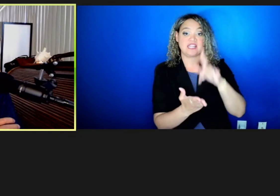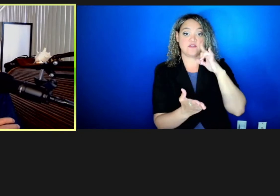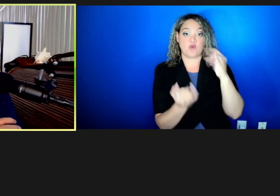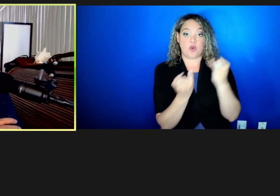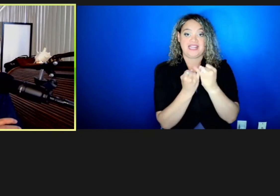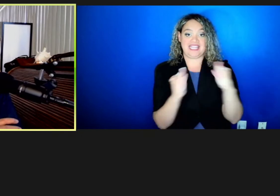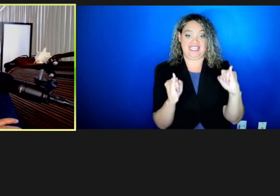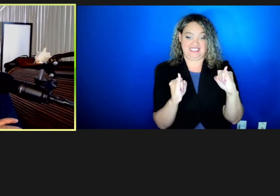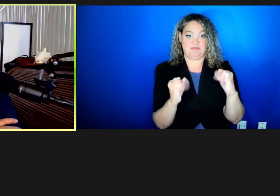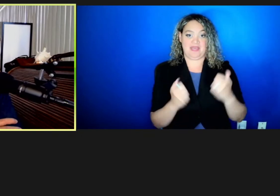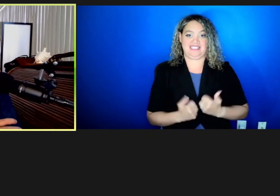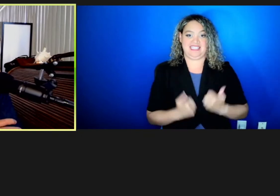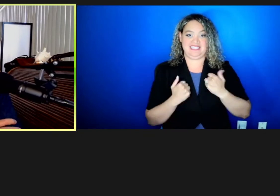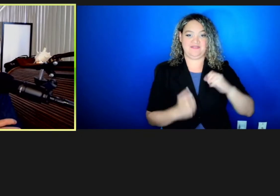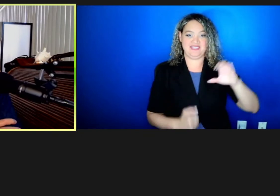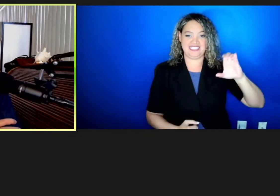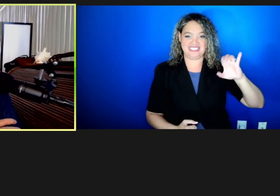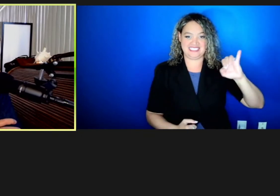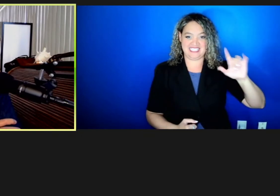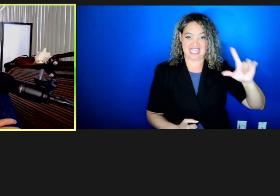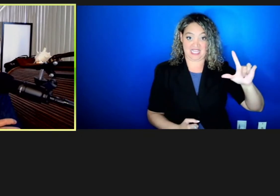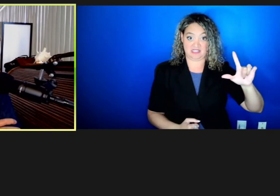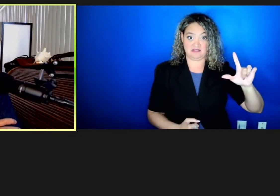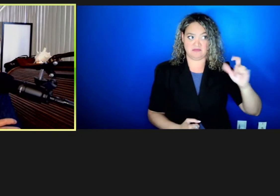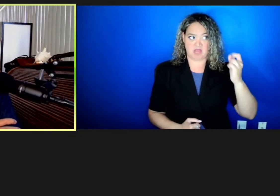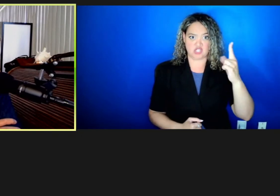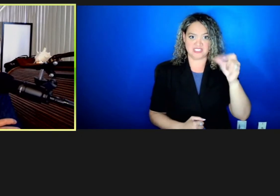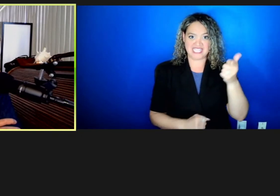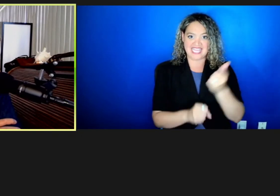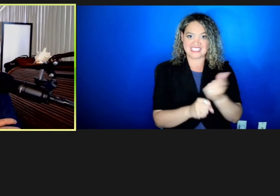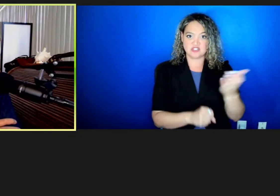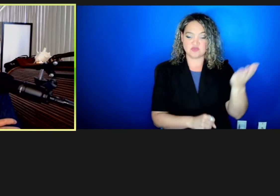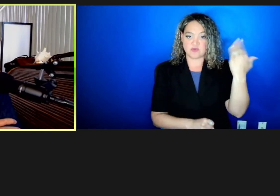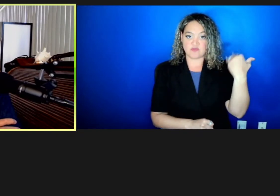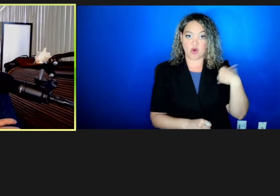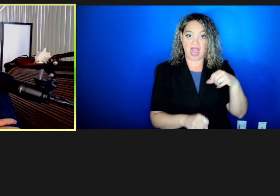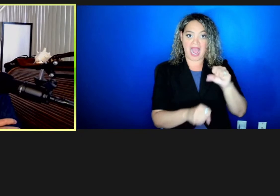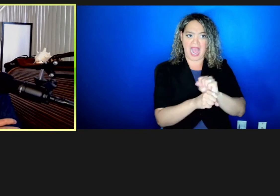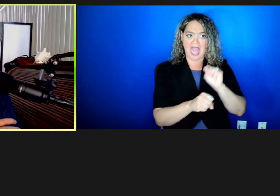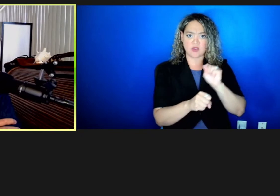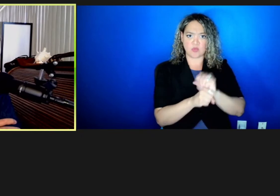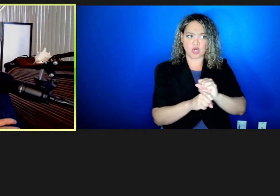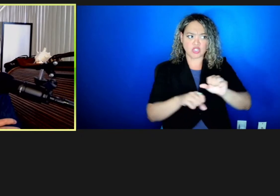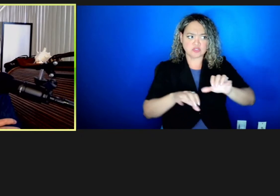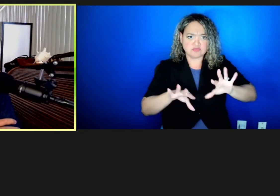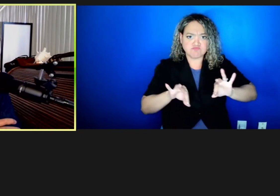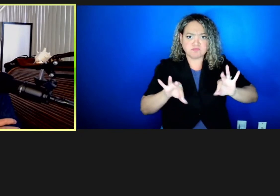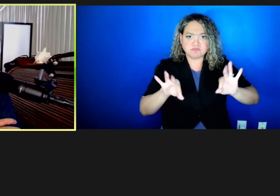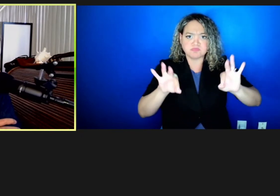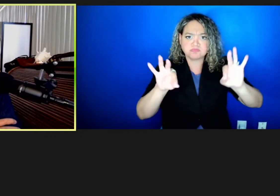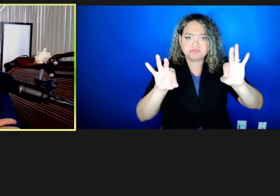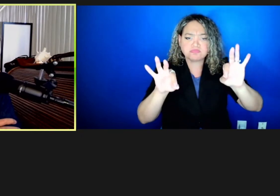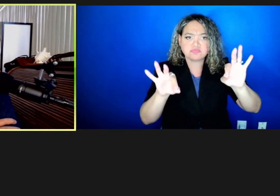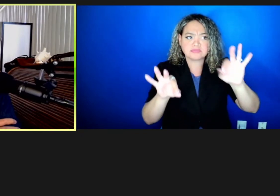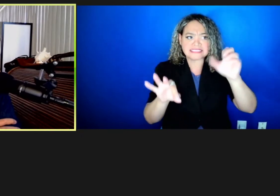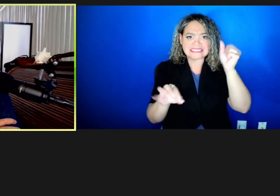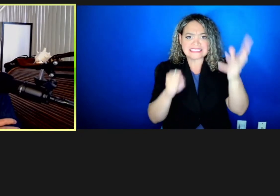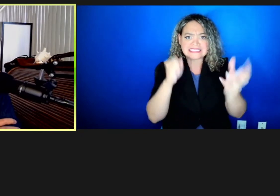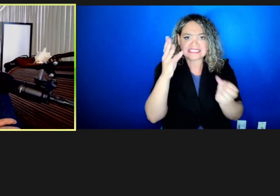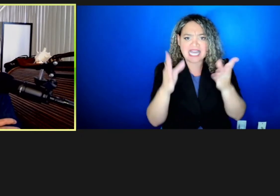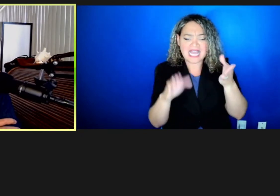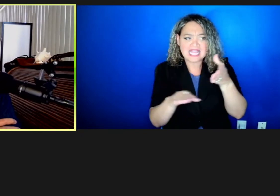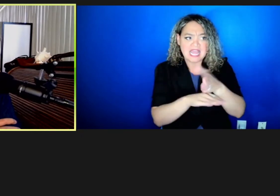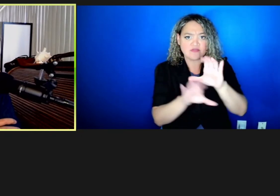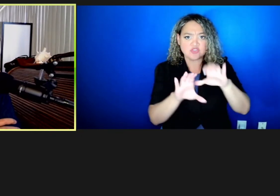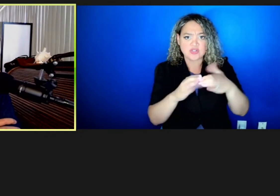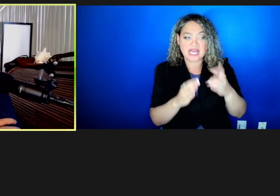Living, CIL, 10 years before, I had worked to master enough sign language in an after-work class